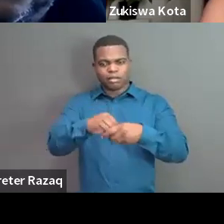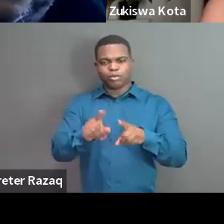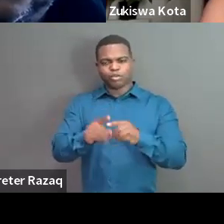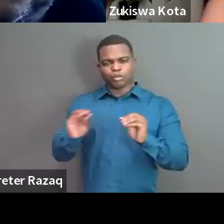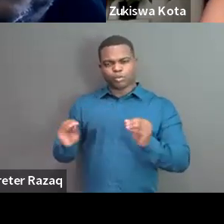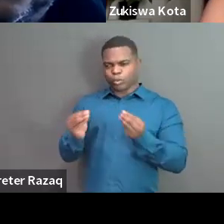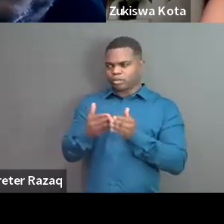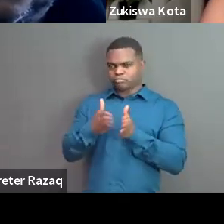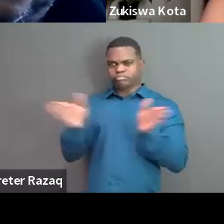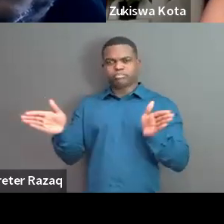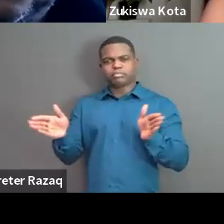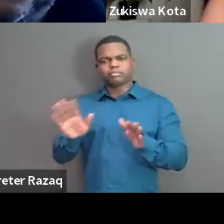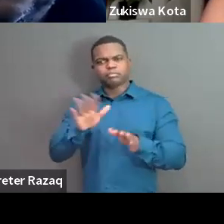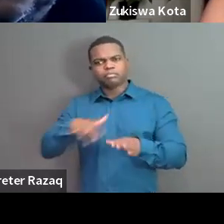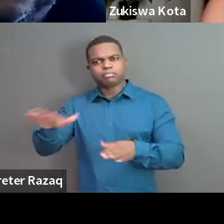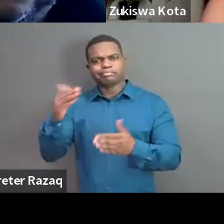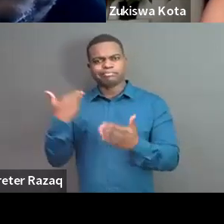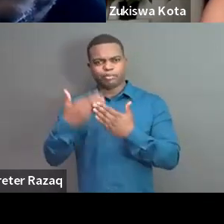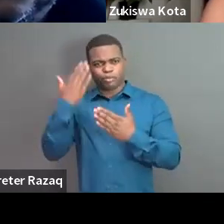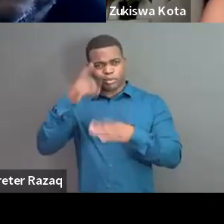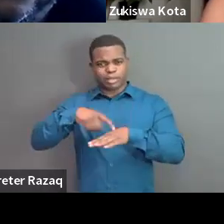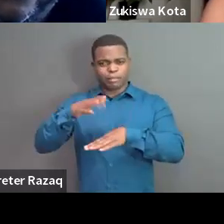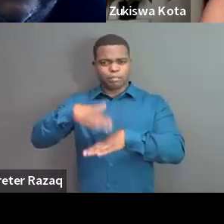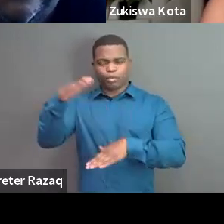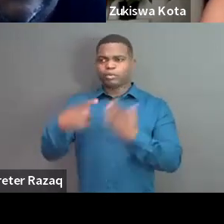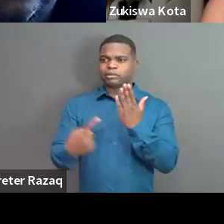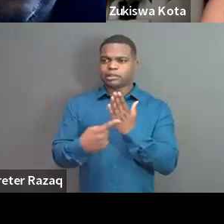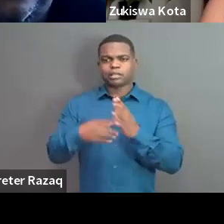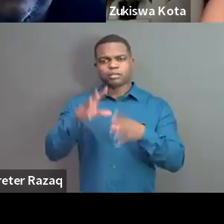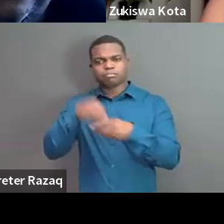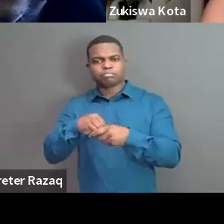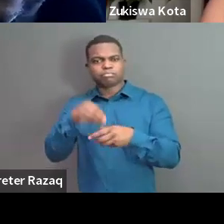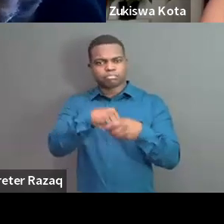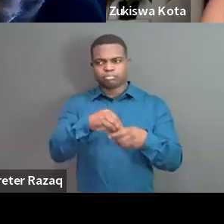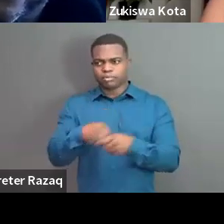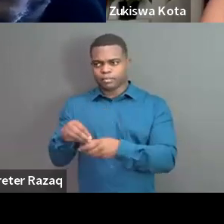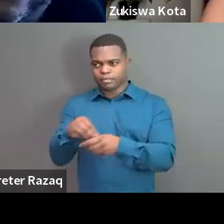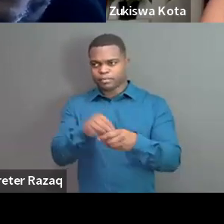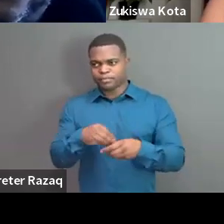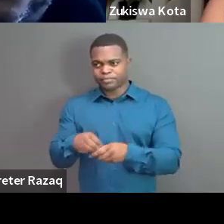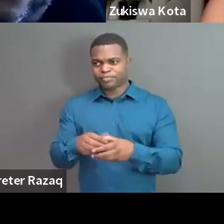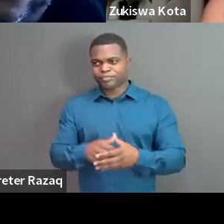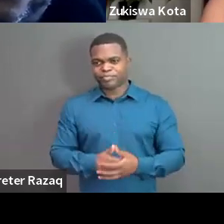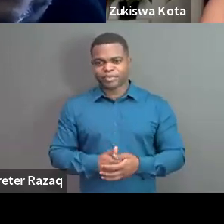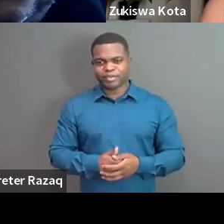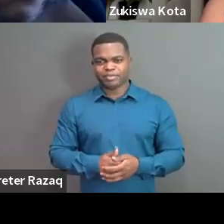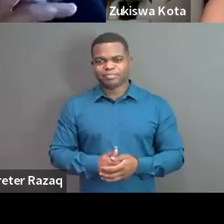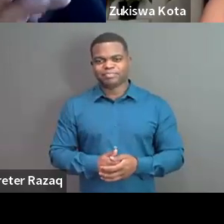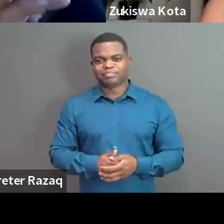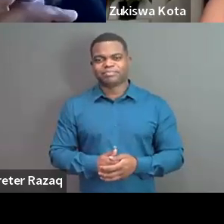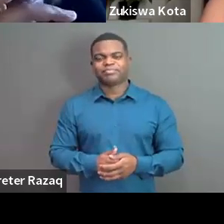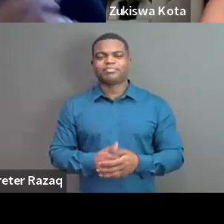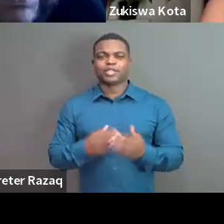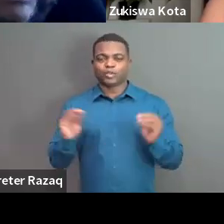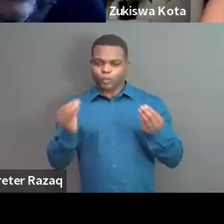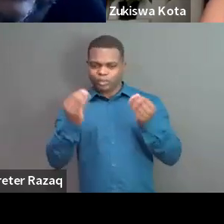we prescribe interventions that we think about, the lives that it will impact, but also their lived realities